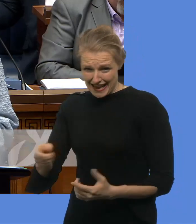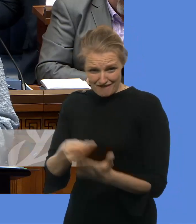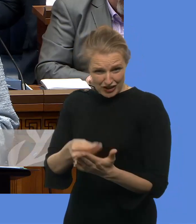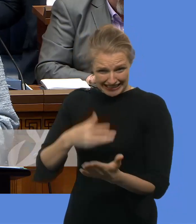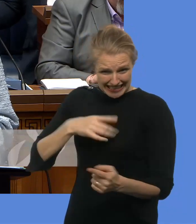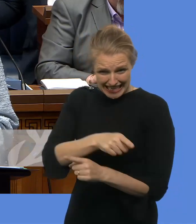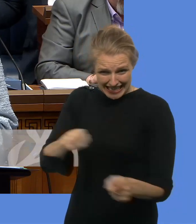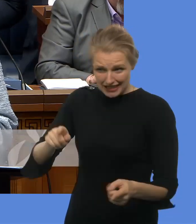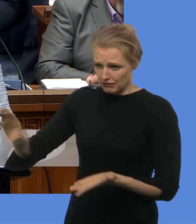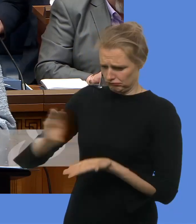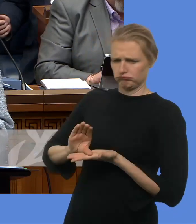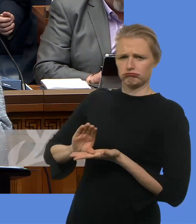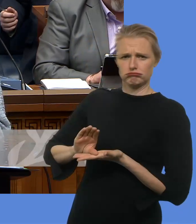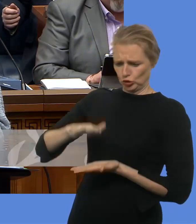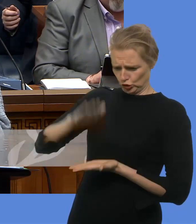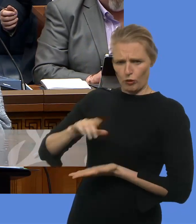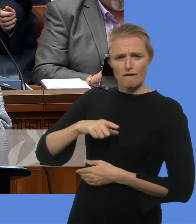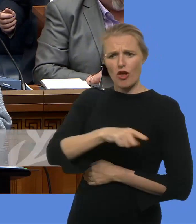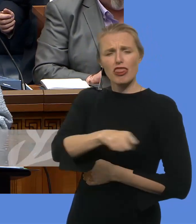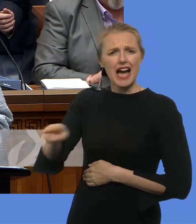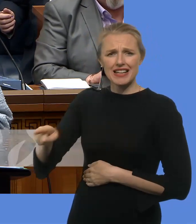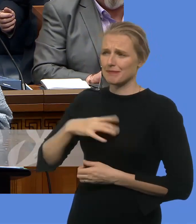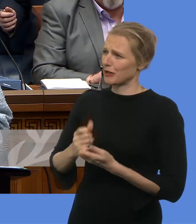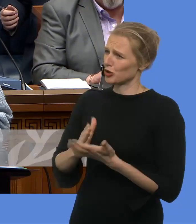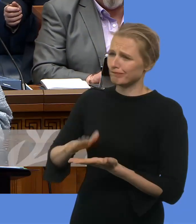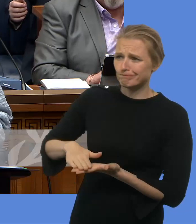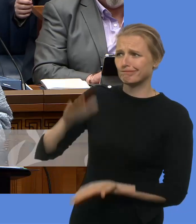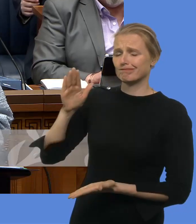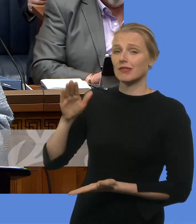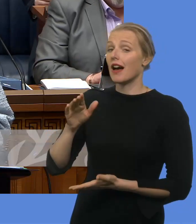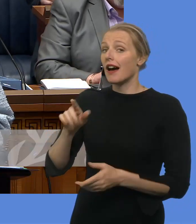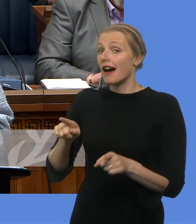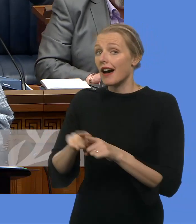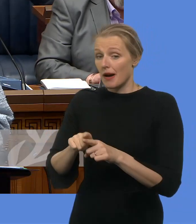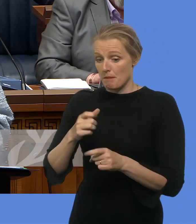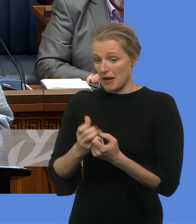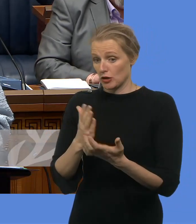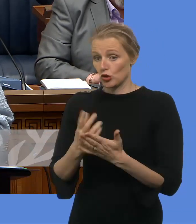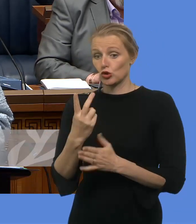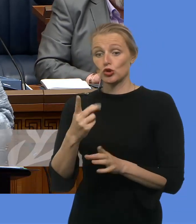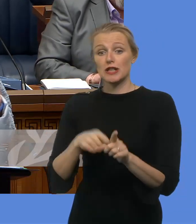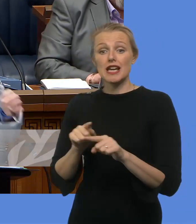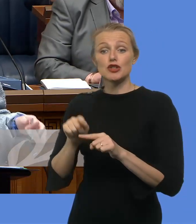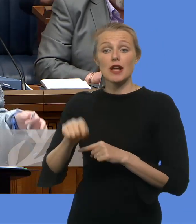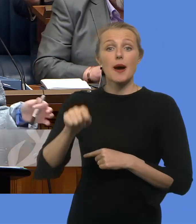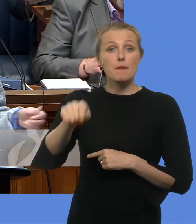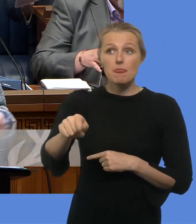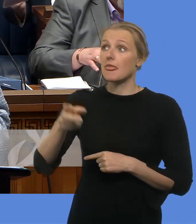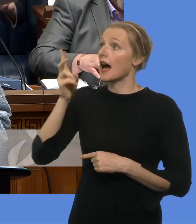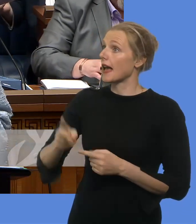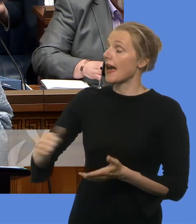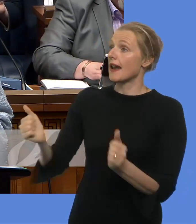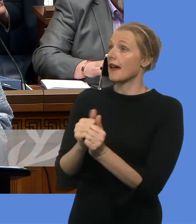that we don't face that financial cliff edge in 2 years' time. That's something that I have stressed with the Chief Secretary to the Treasury on